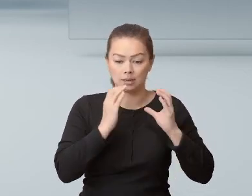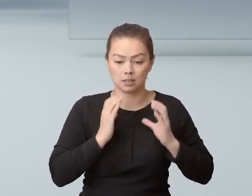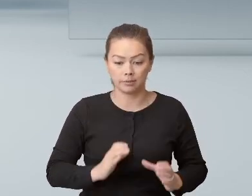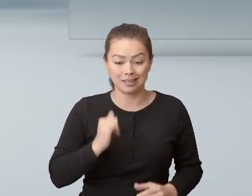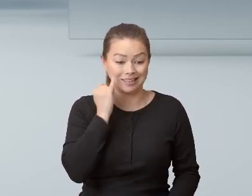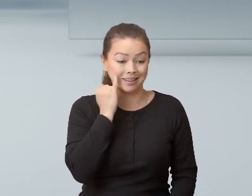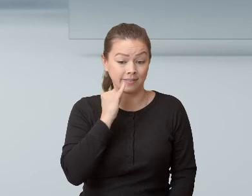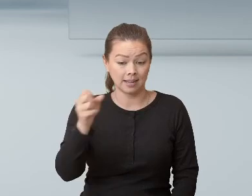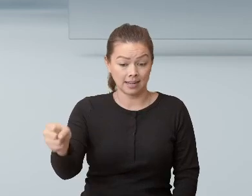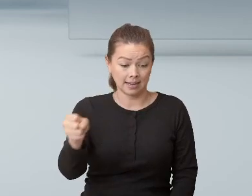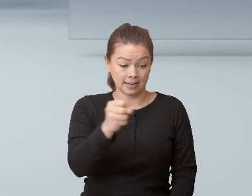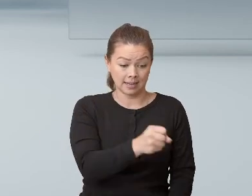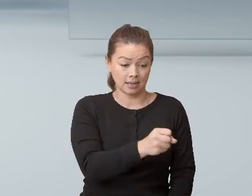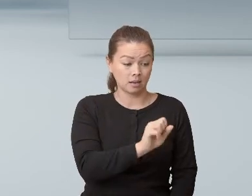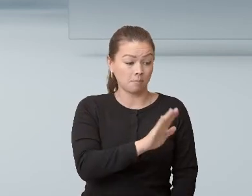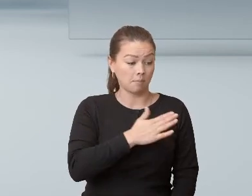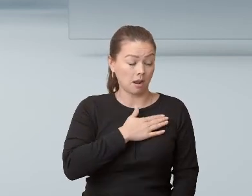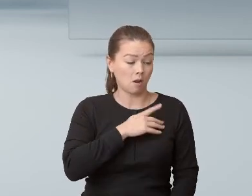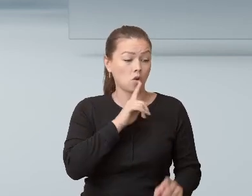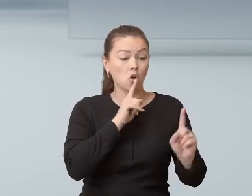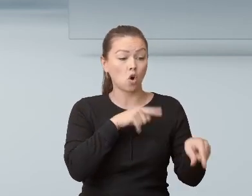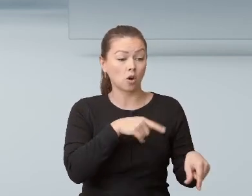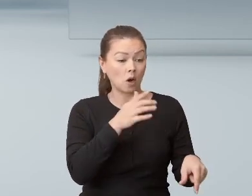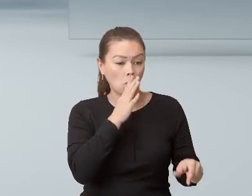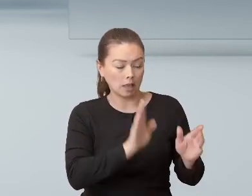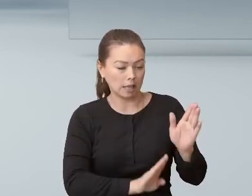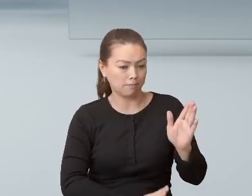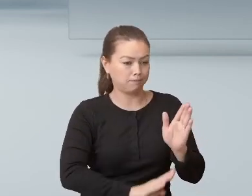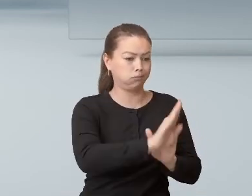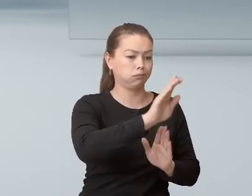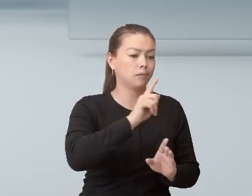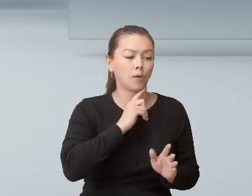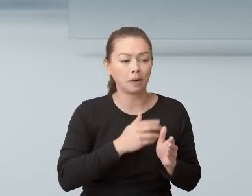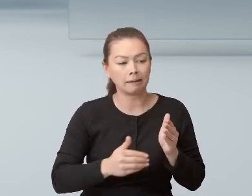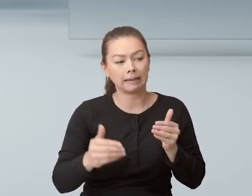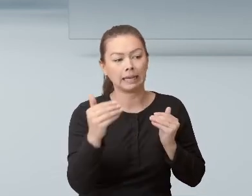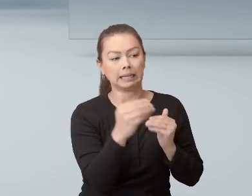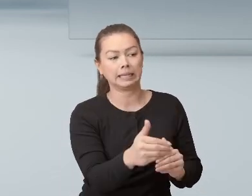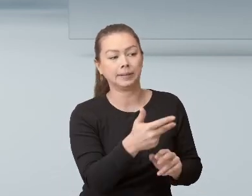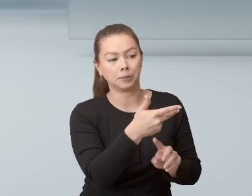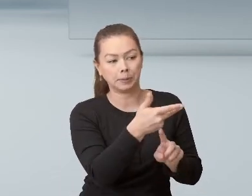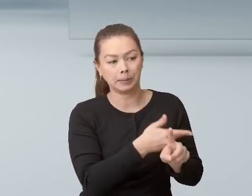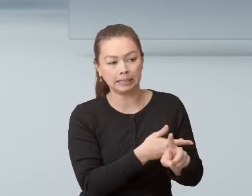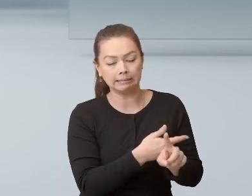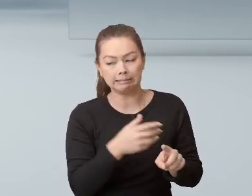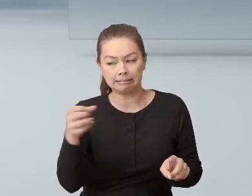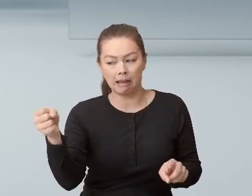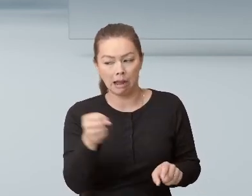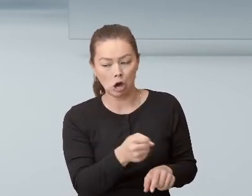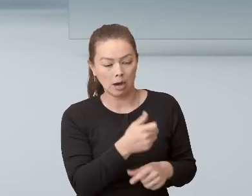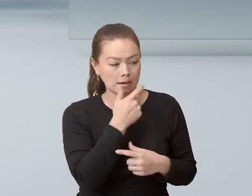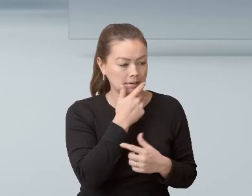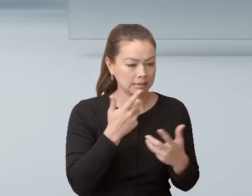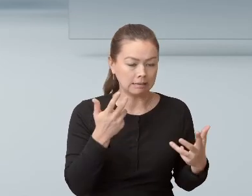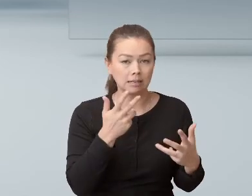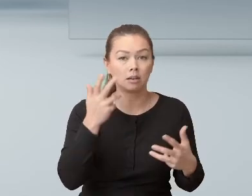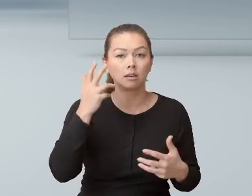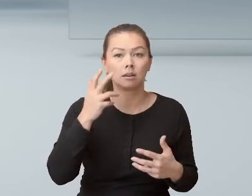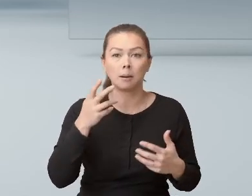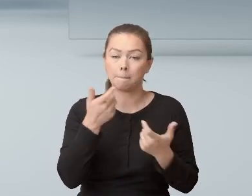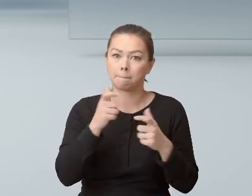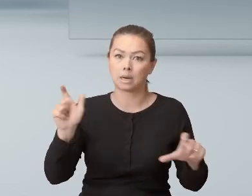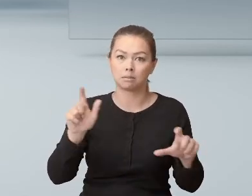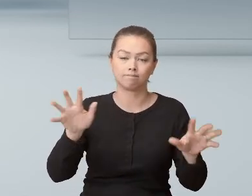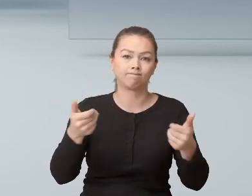course of the next 3 months. That was seen as a big challenge in legacy ERP because you're increasing your transaction volume. I might need to